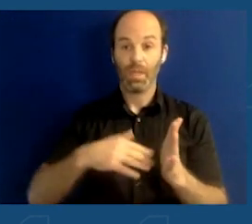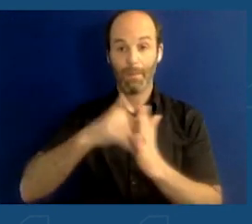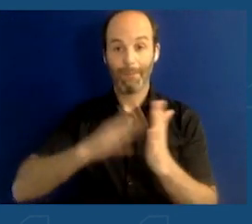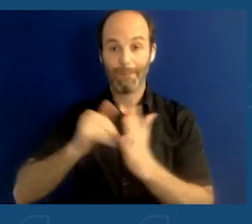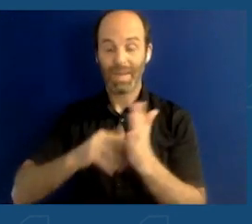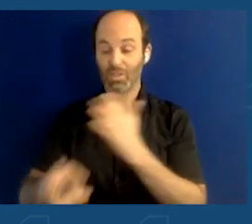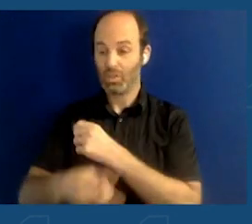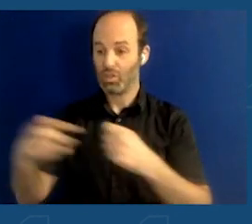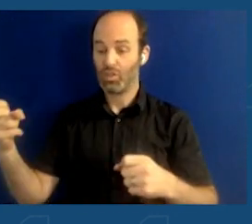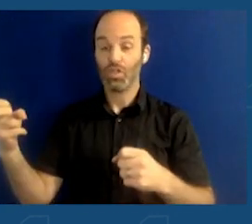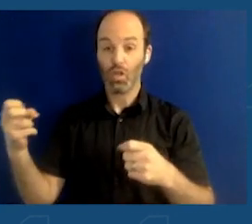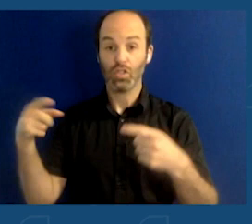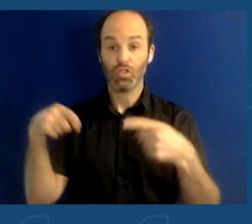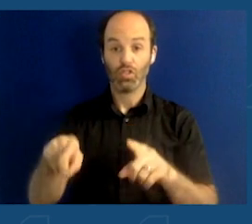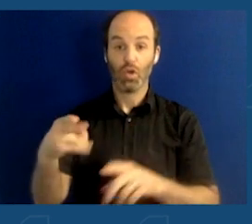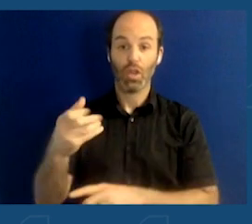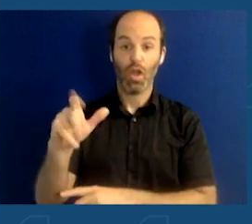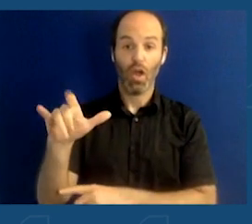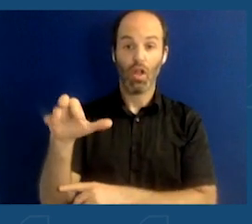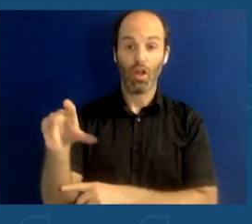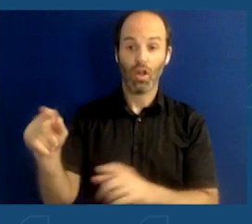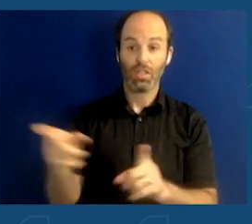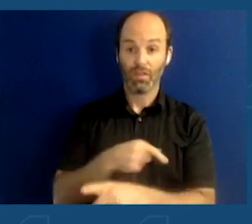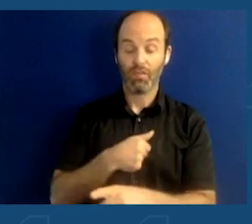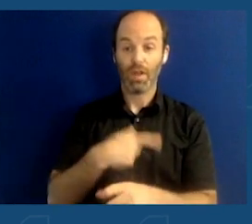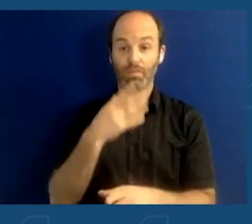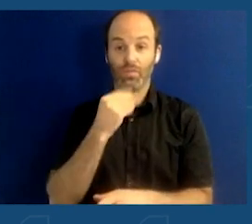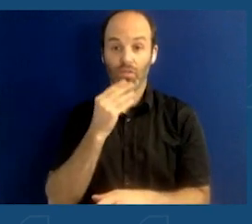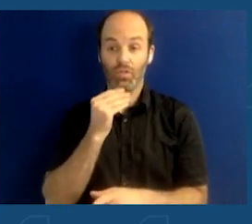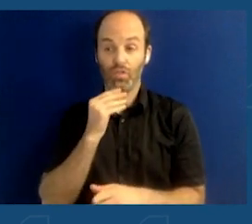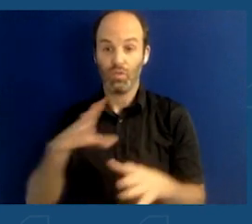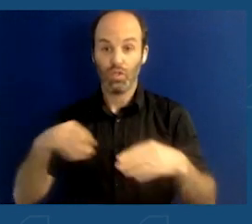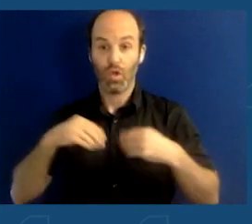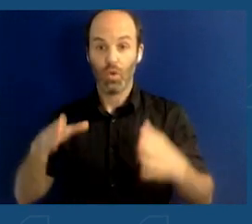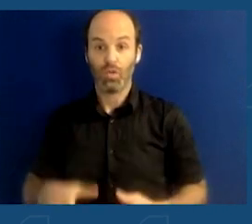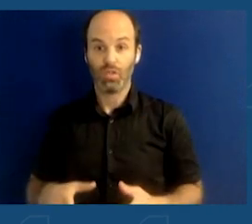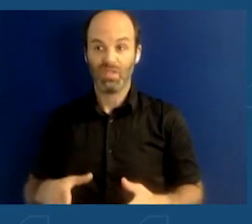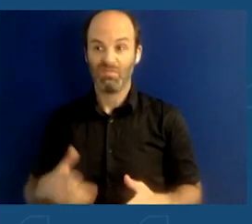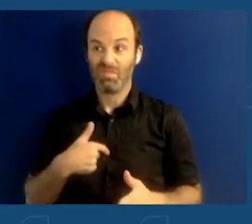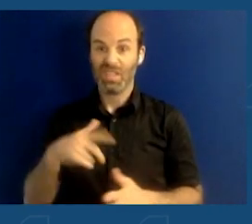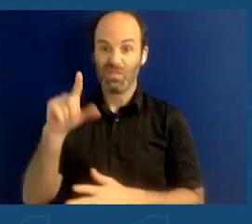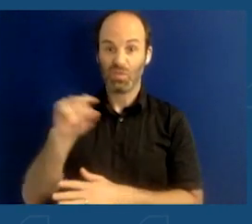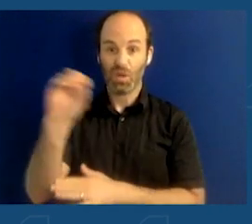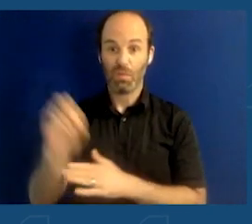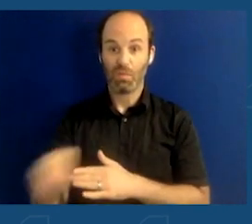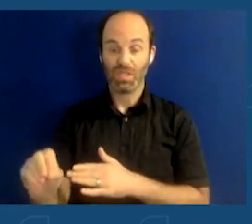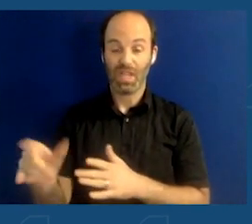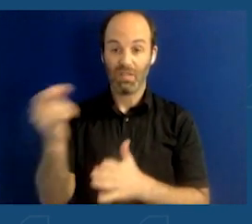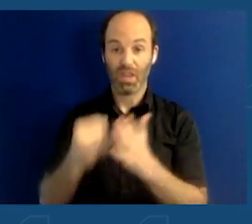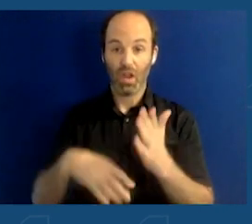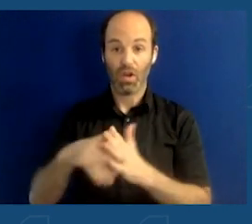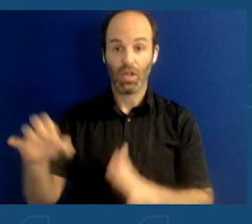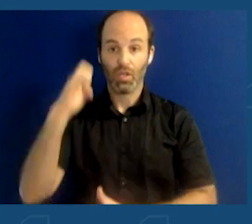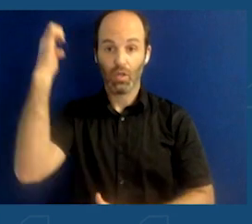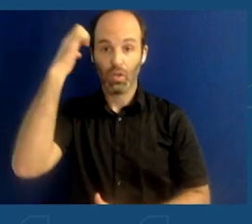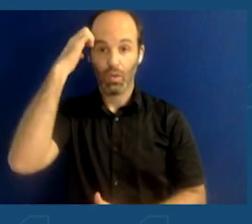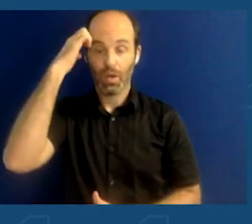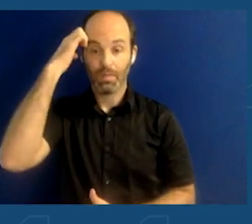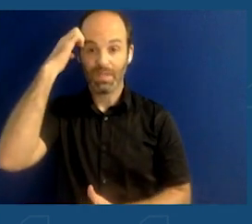Europe. And that's over 20% of the art in Europe at the time. So many of them have been identified. Some are